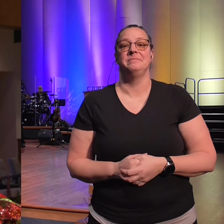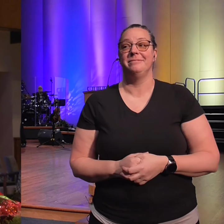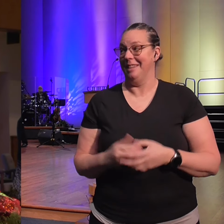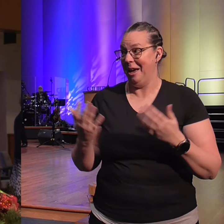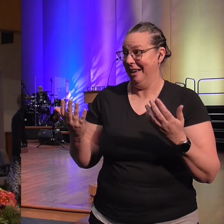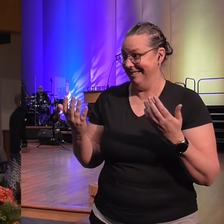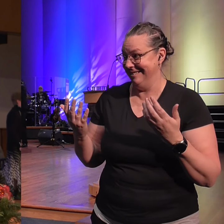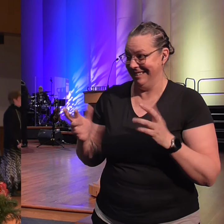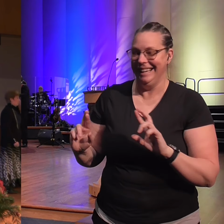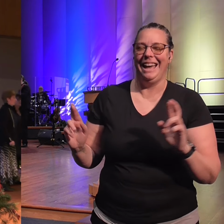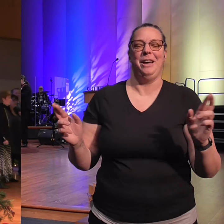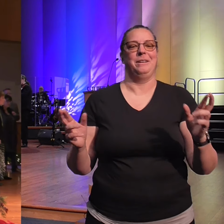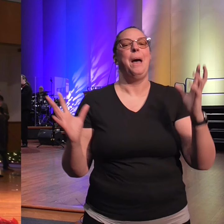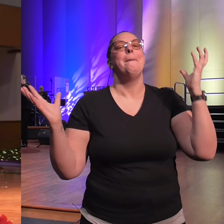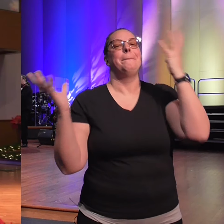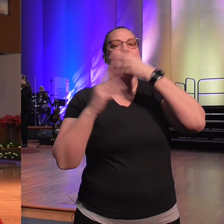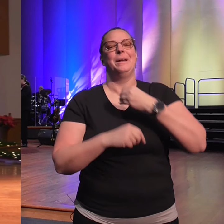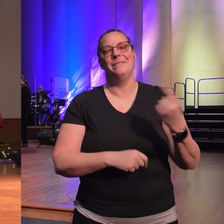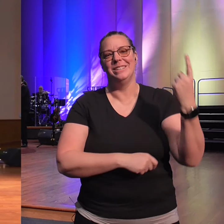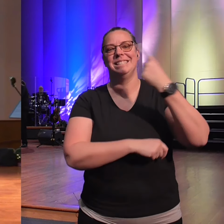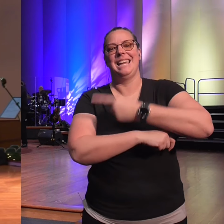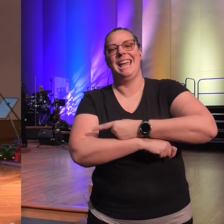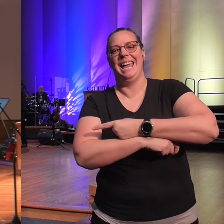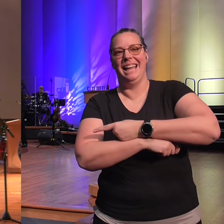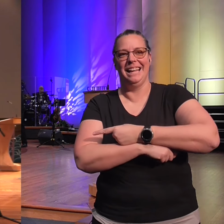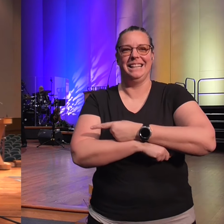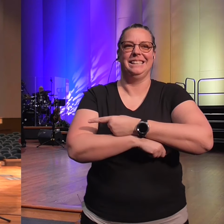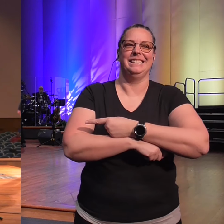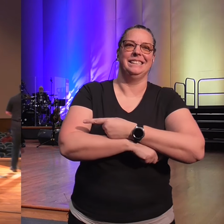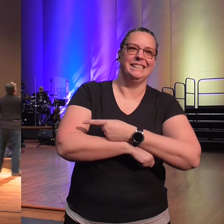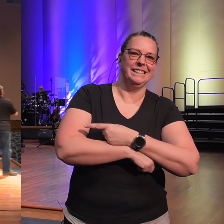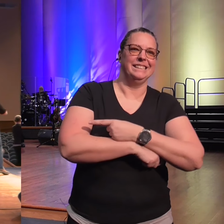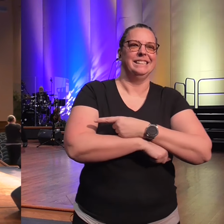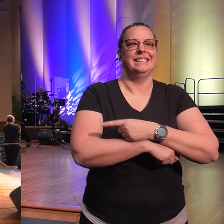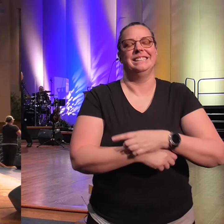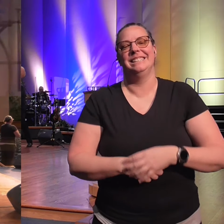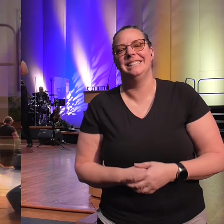Here we go. It's a beautiful day.